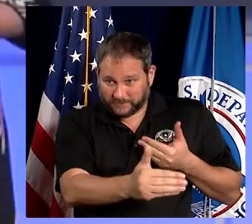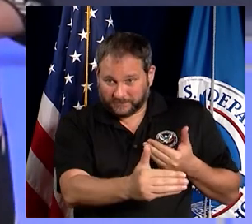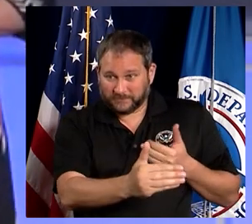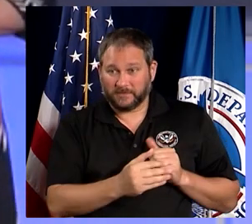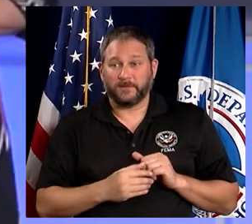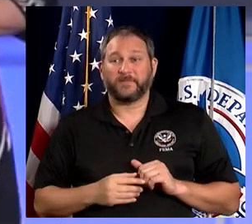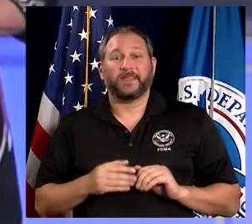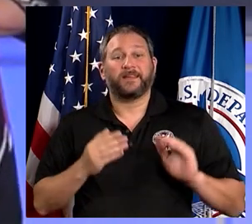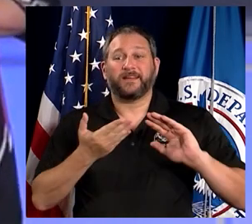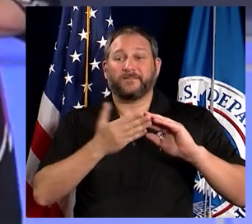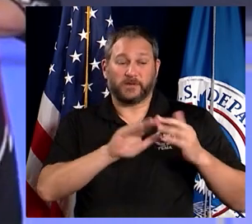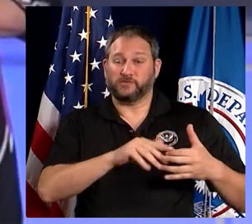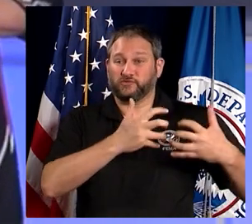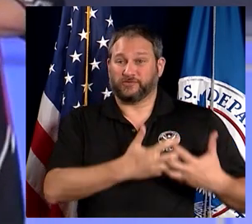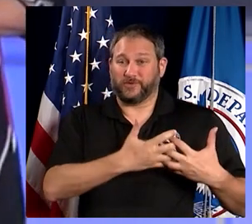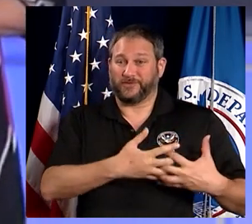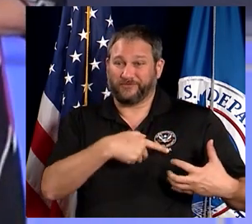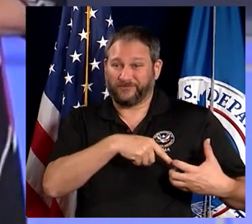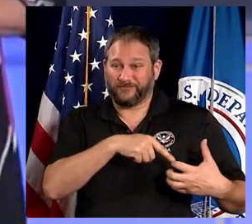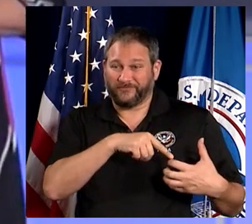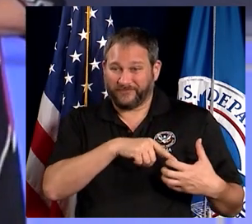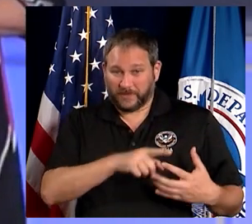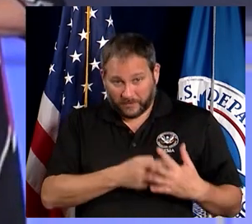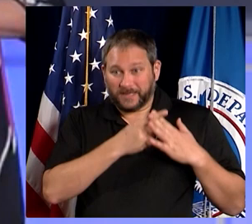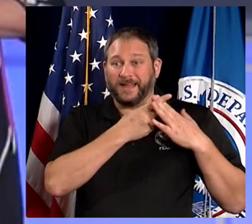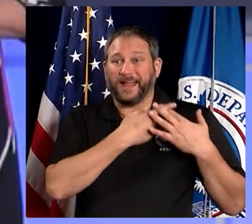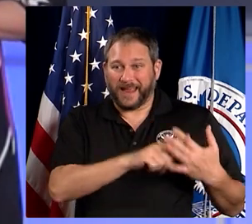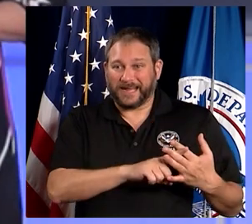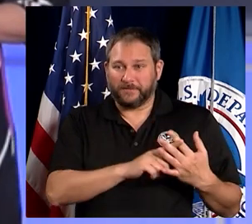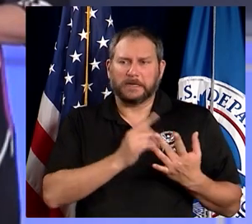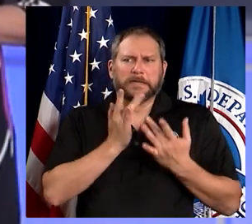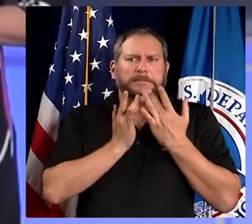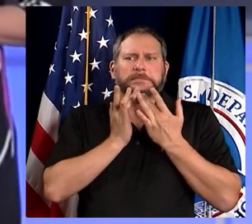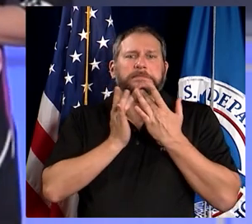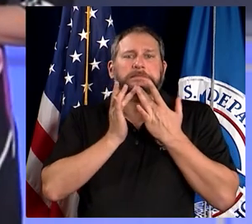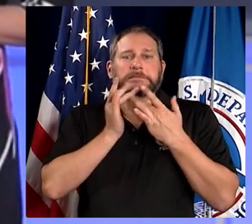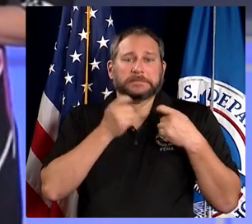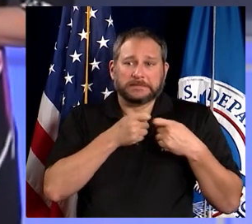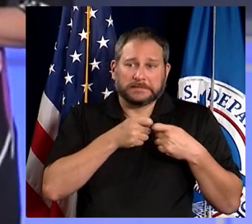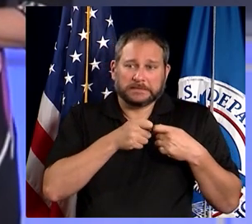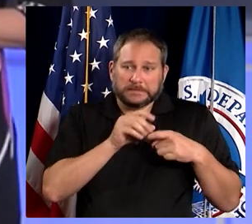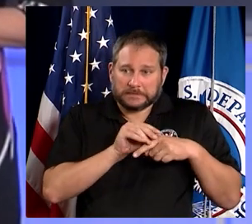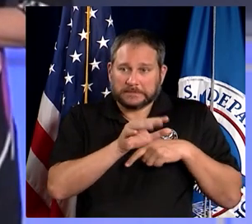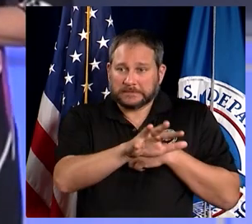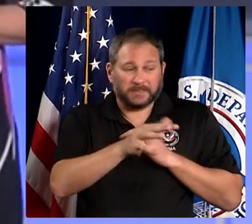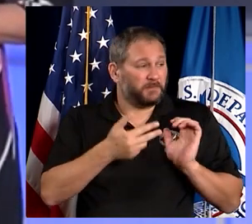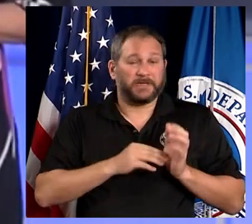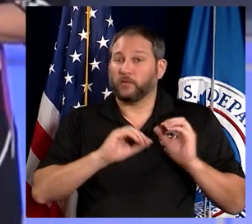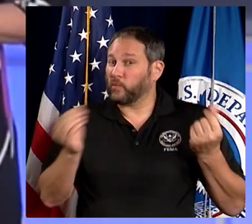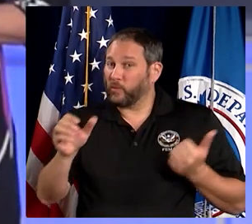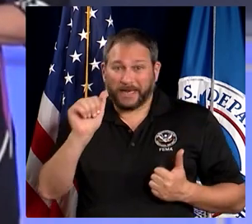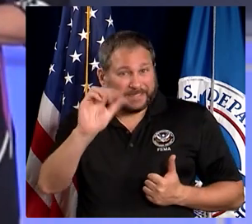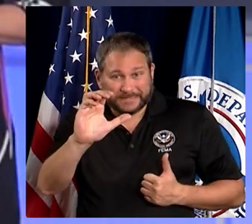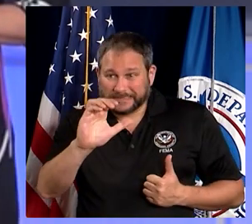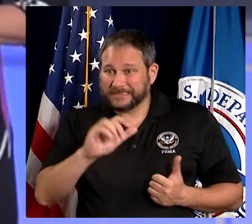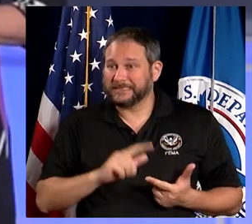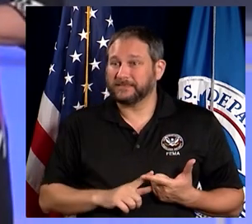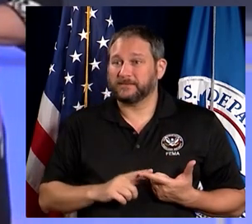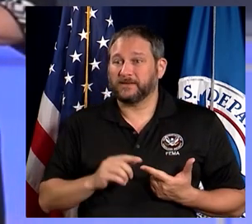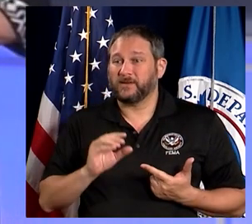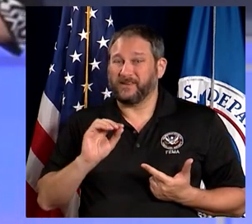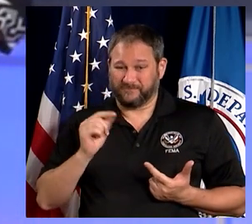then activated, but people were asked to ration electricity. That meant no air conditioning in August, no hot